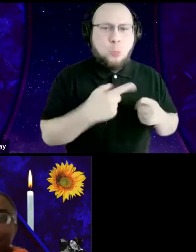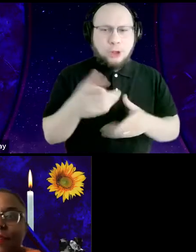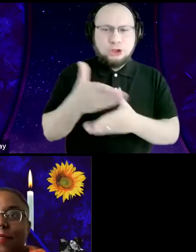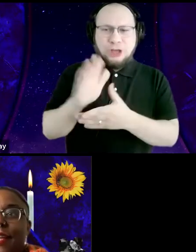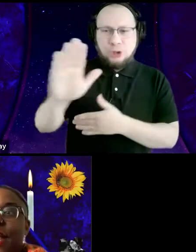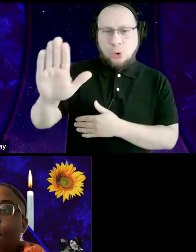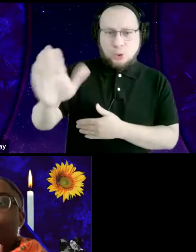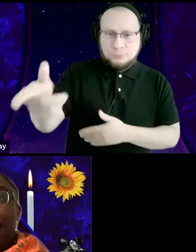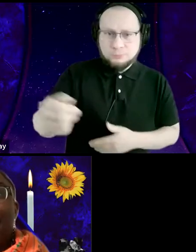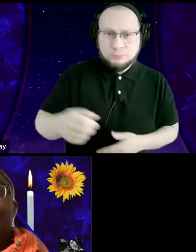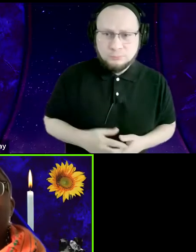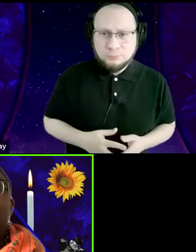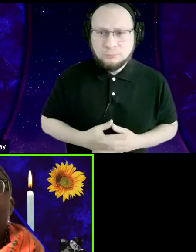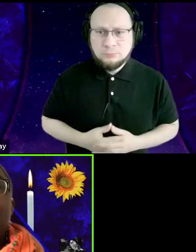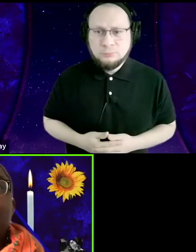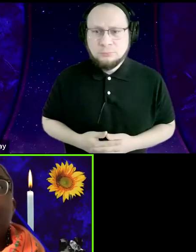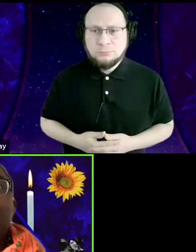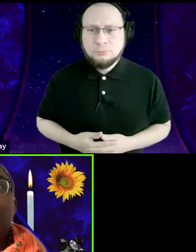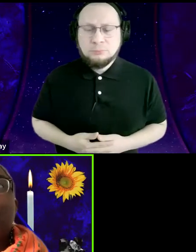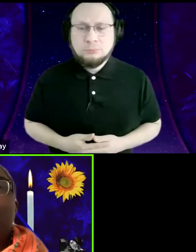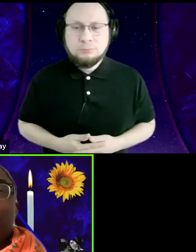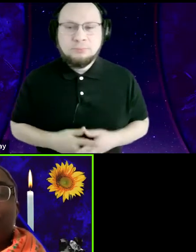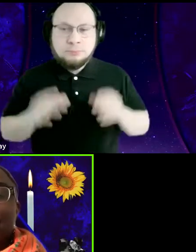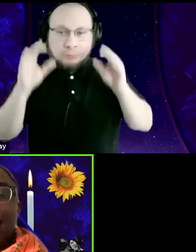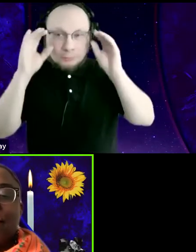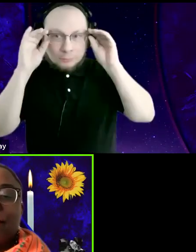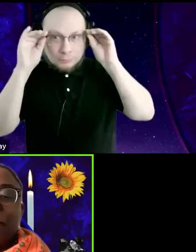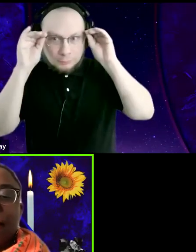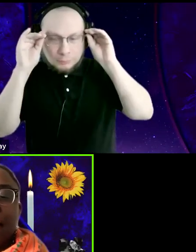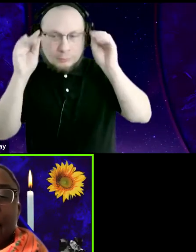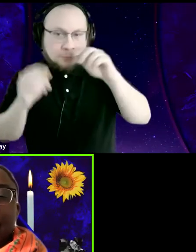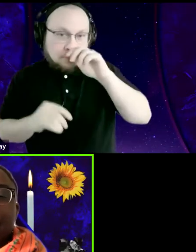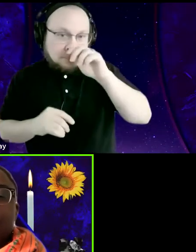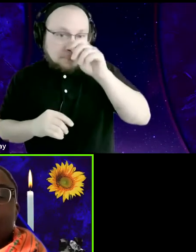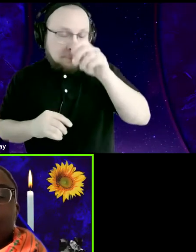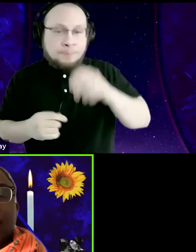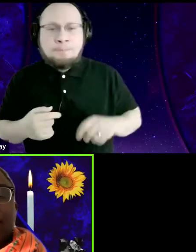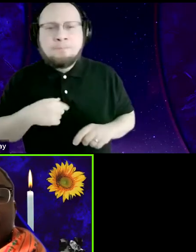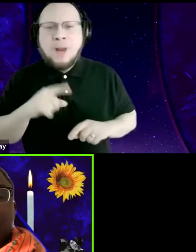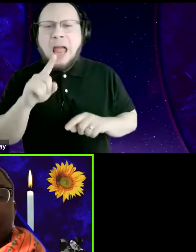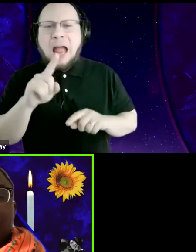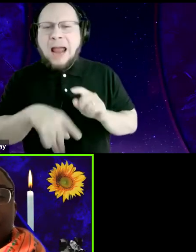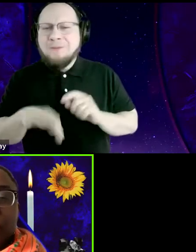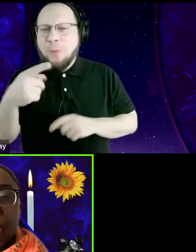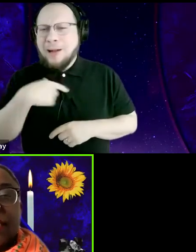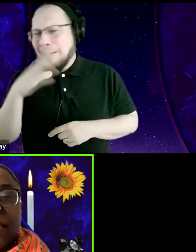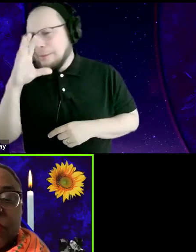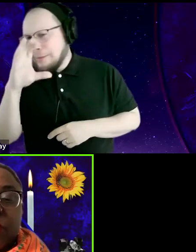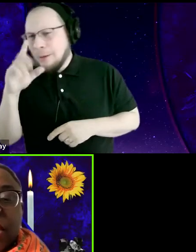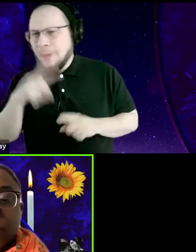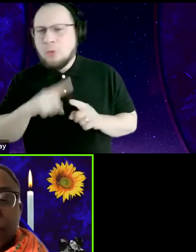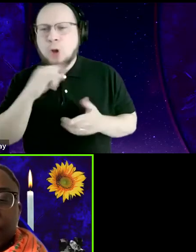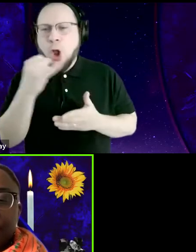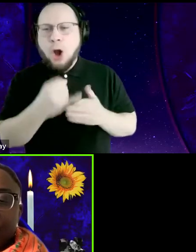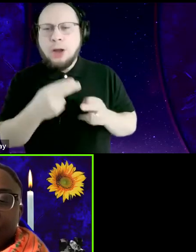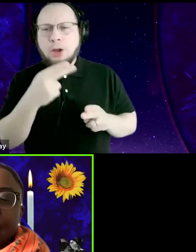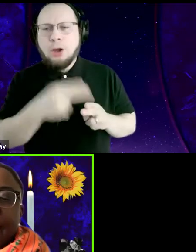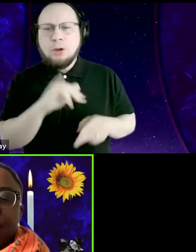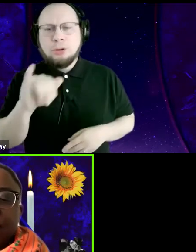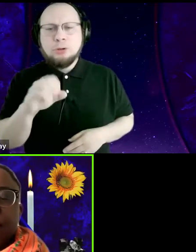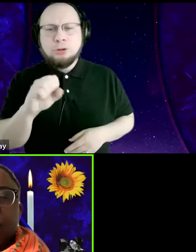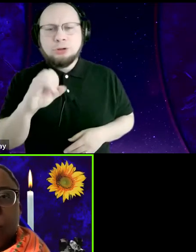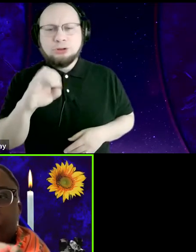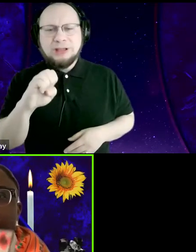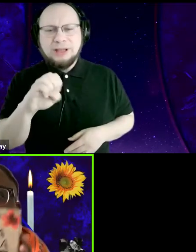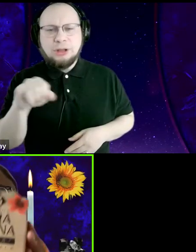that with us. Okay, so I couldn't find one of the decks, but this artist, her name is Jessie Jumanji,